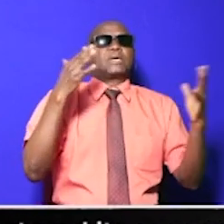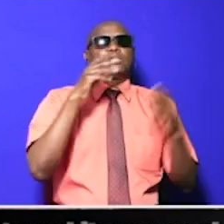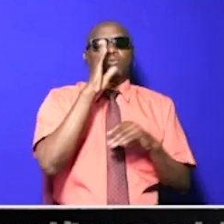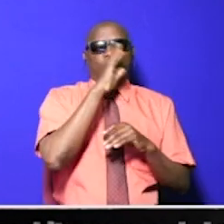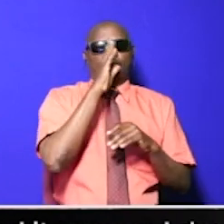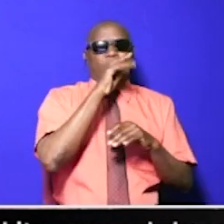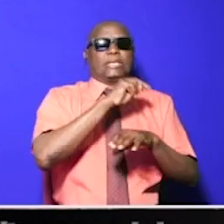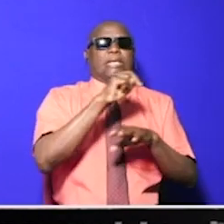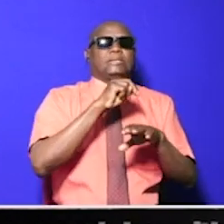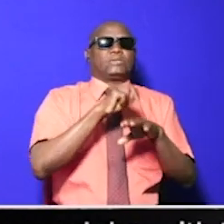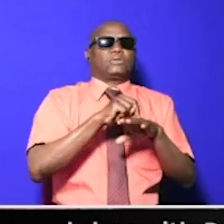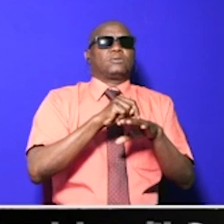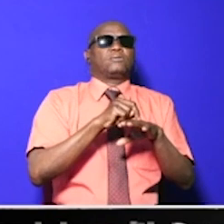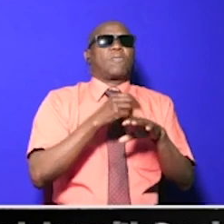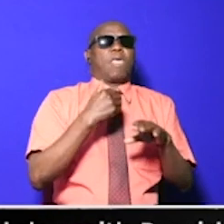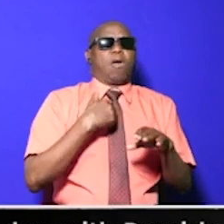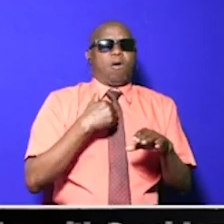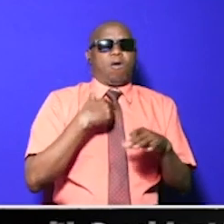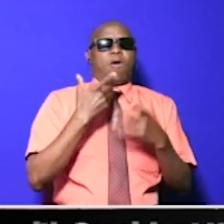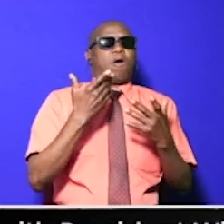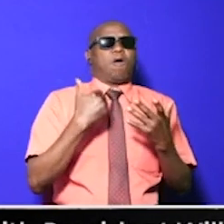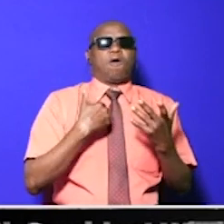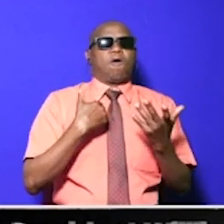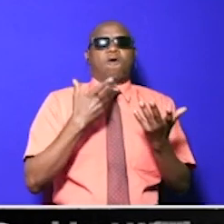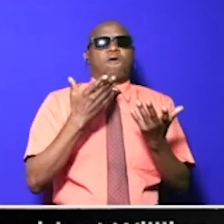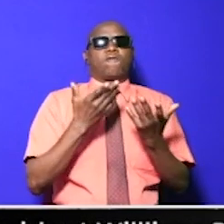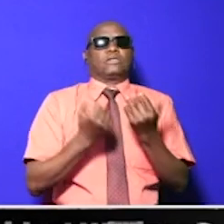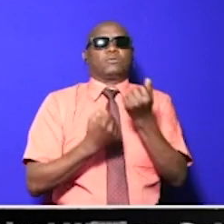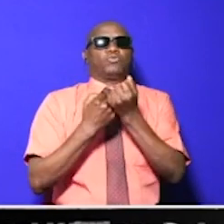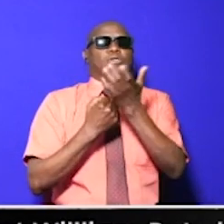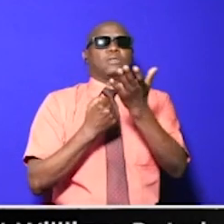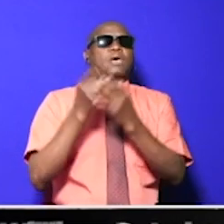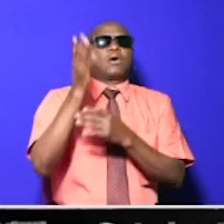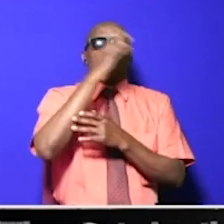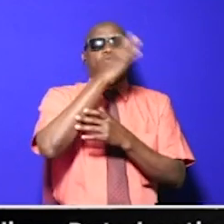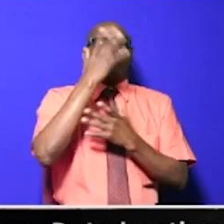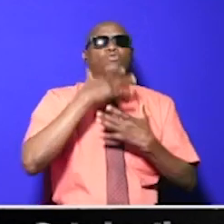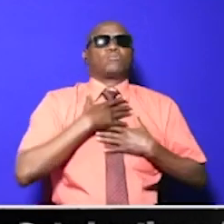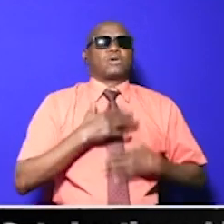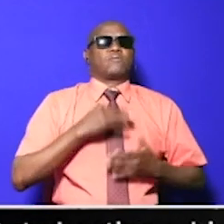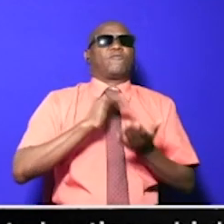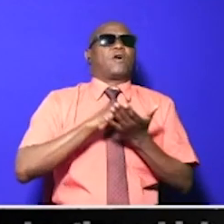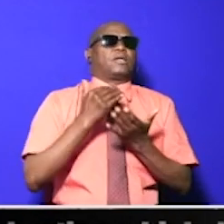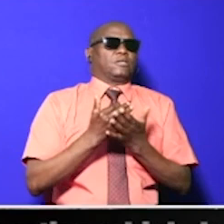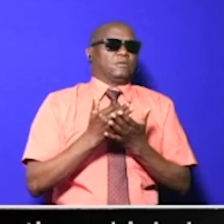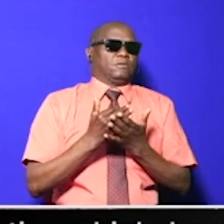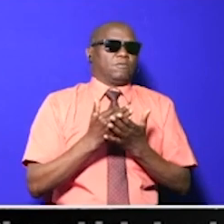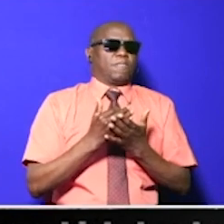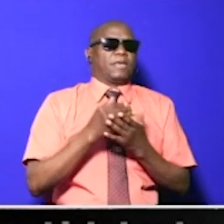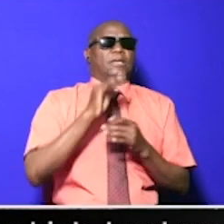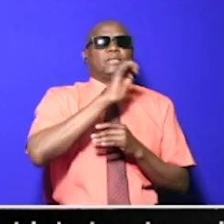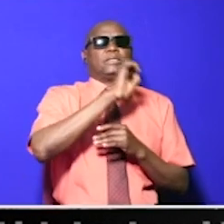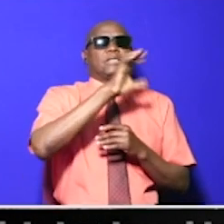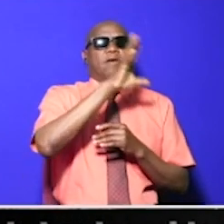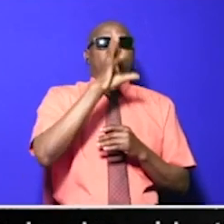nations have fallen short of meeting both the climate and the humanitarian funds. East African countries need